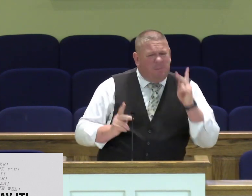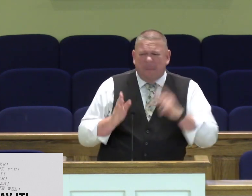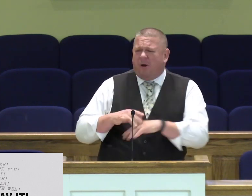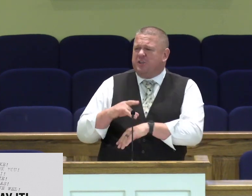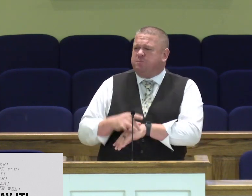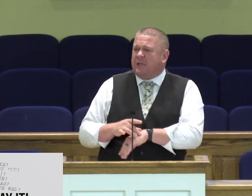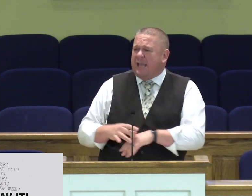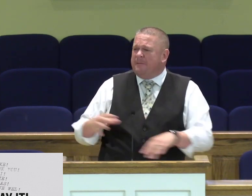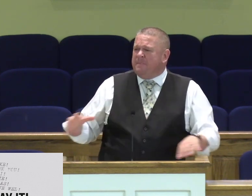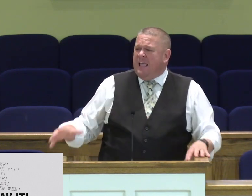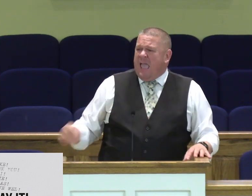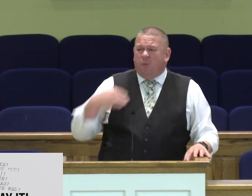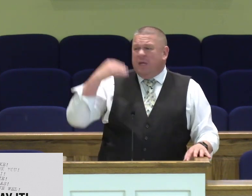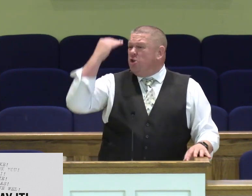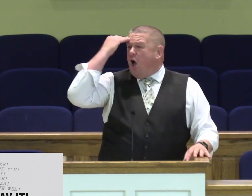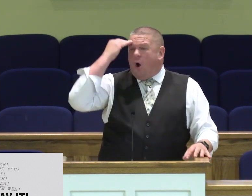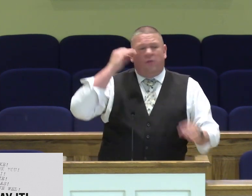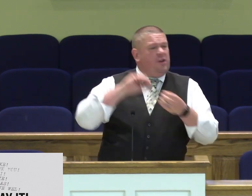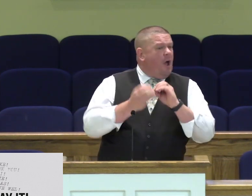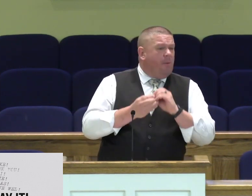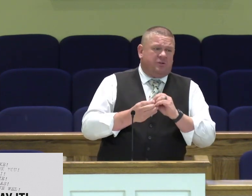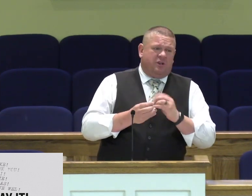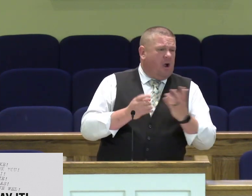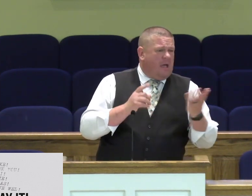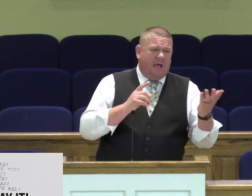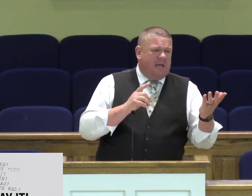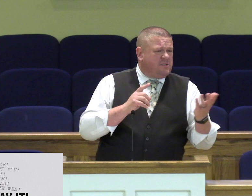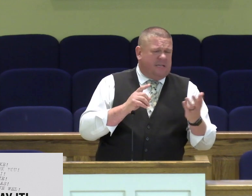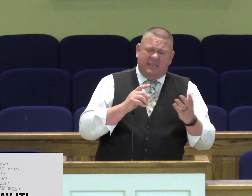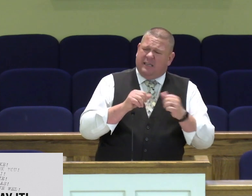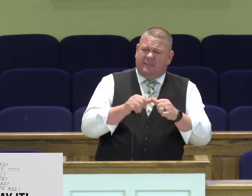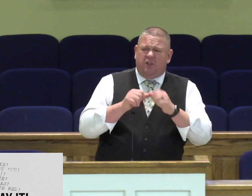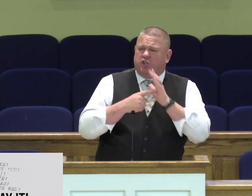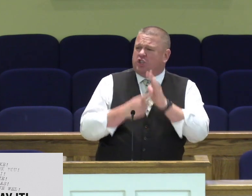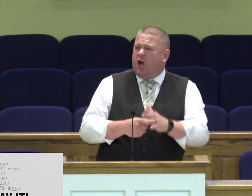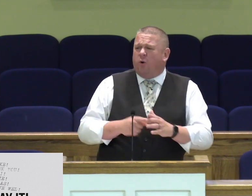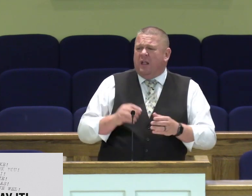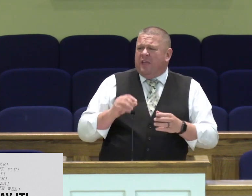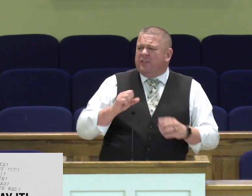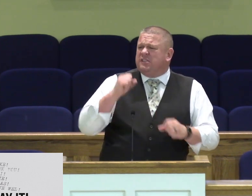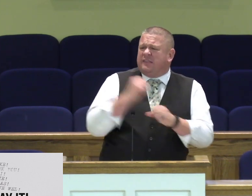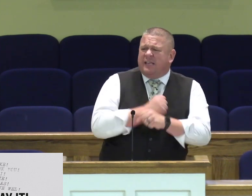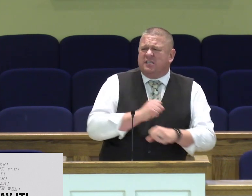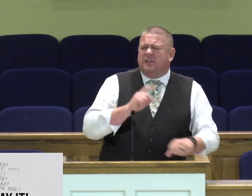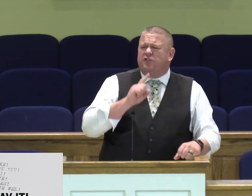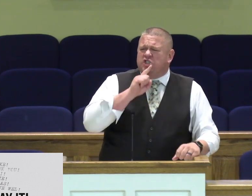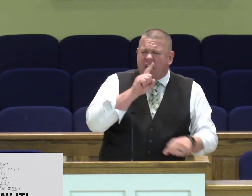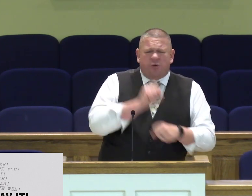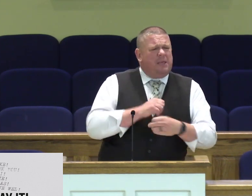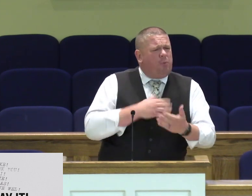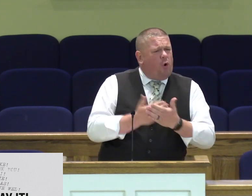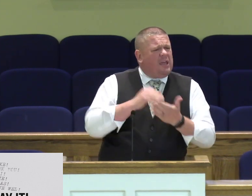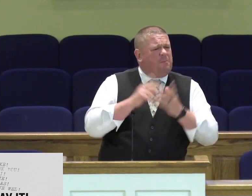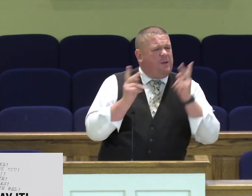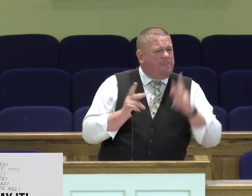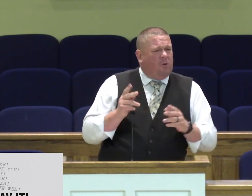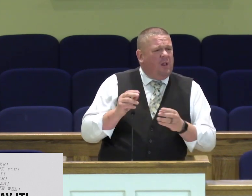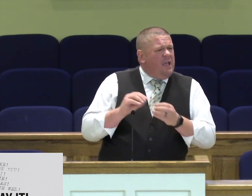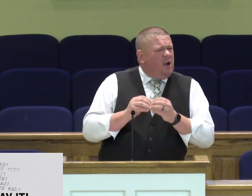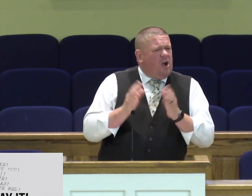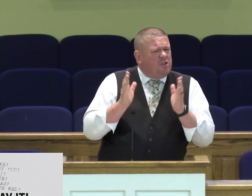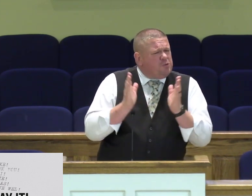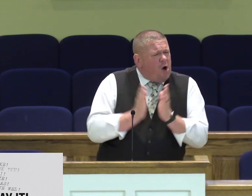billion people on this planet. And we know the numbers are as they continue to show, the statistics of genuinely born-again